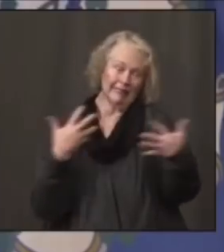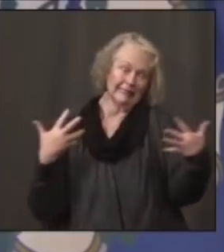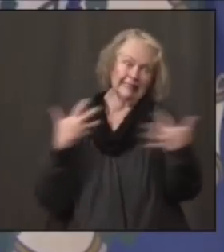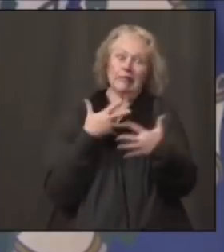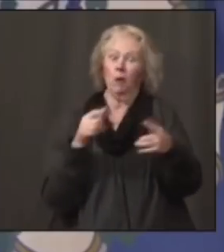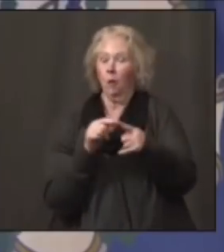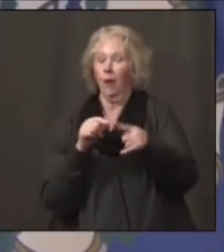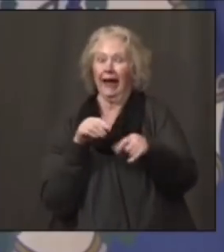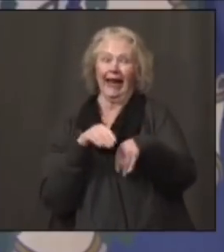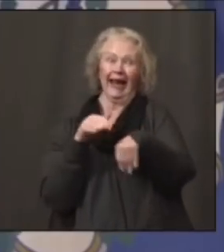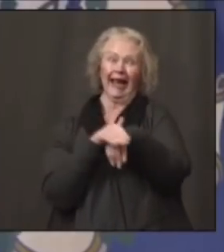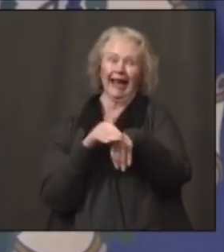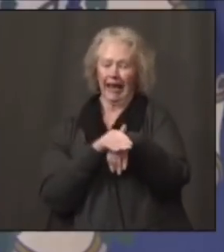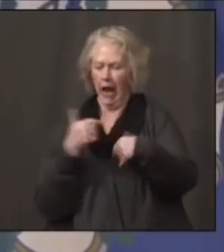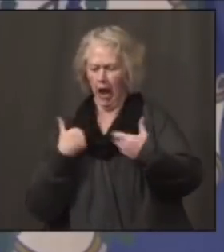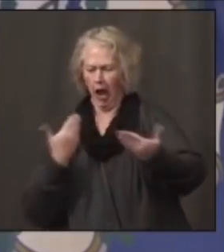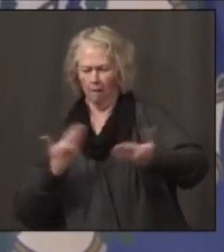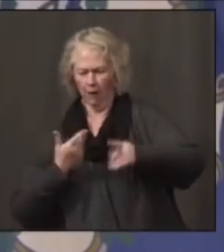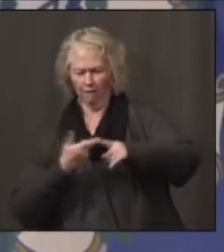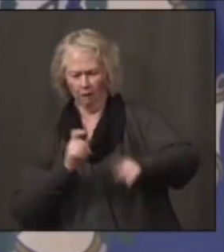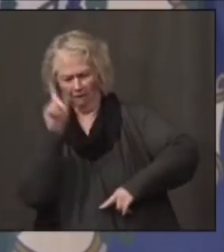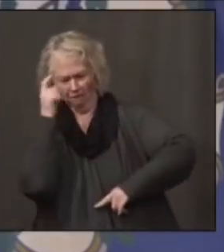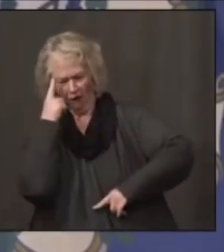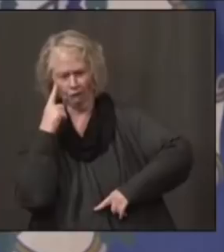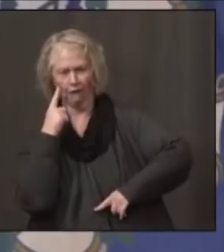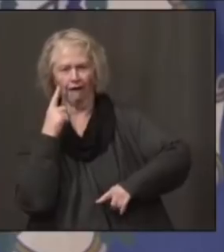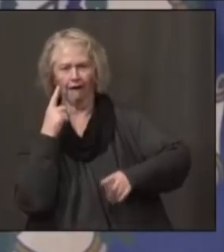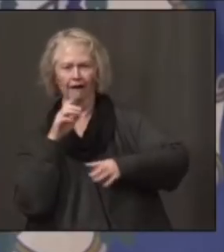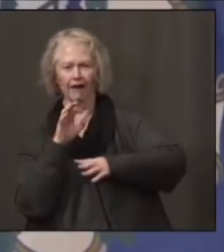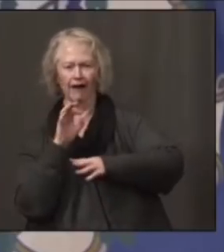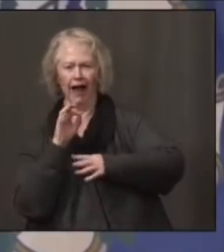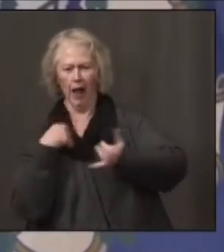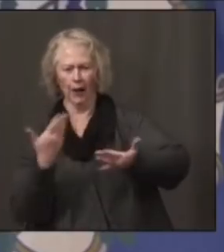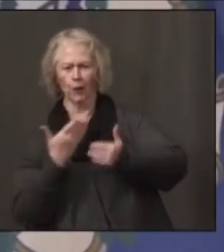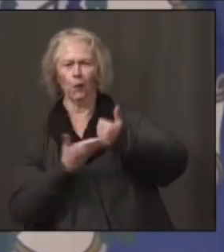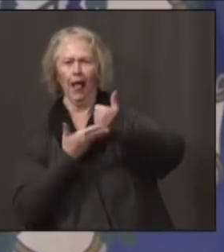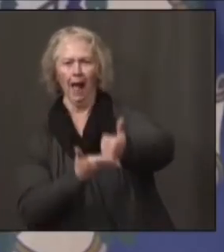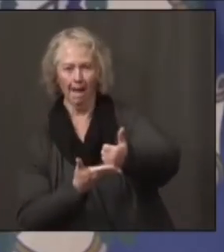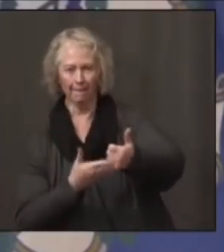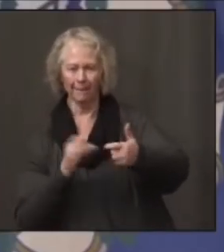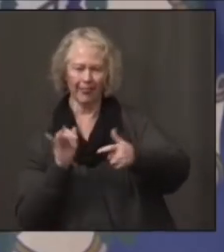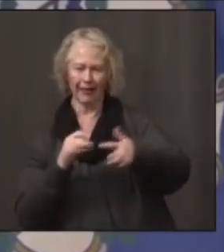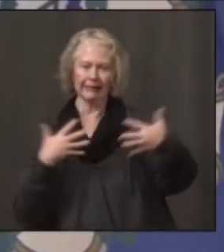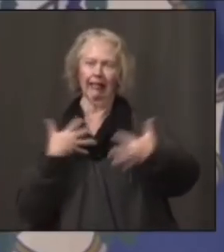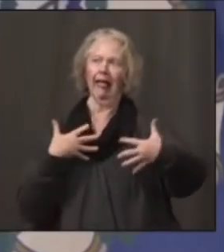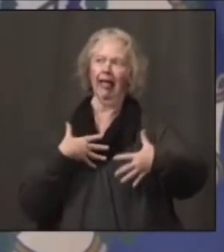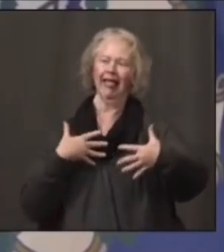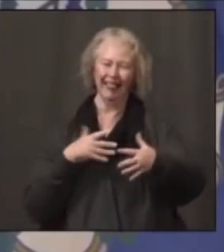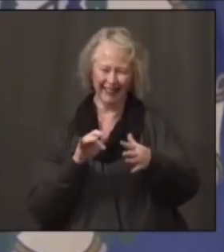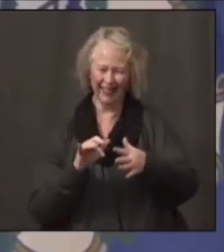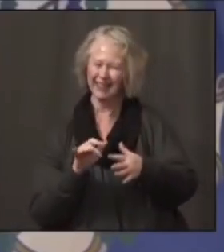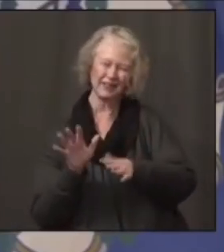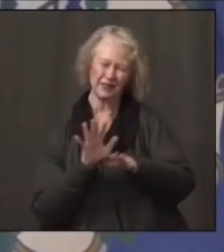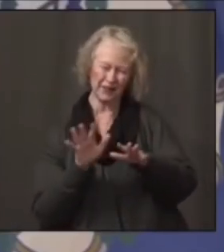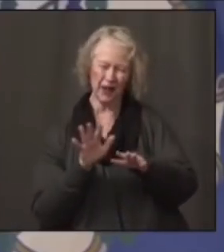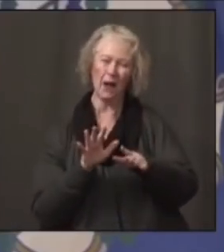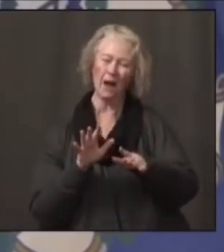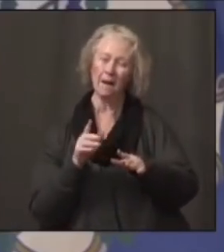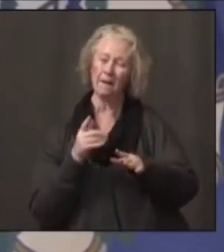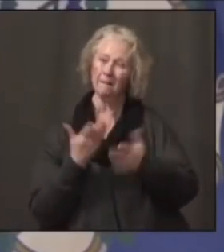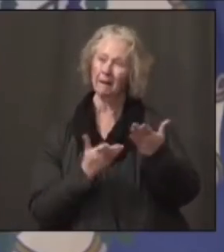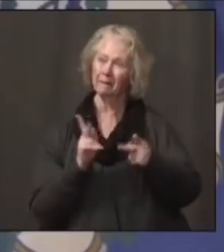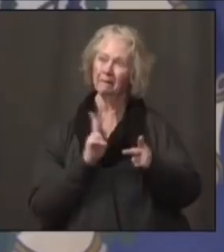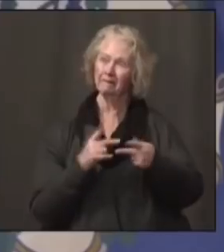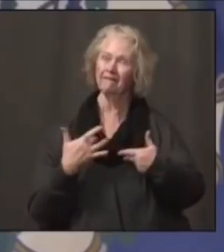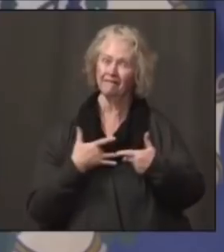language. I'm here from the federal government and here to help you. And those words maybe can be disturbing